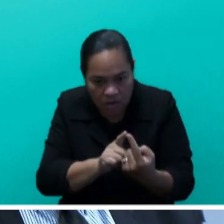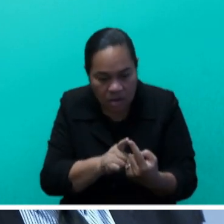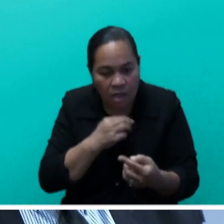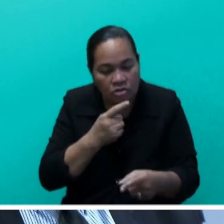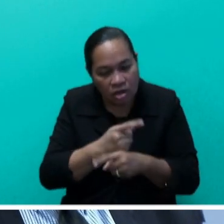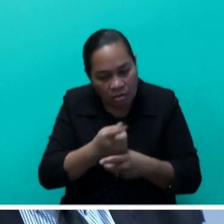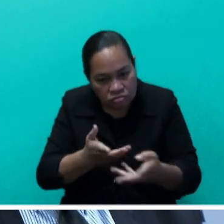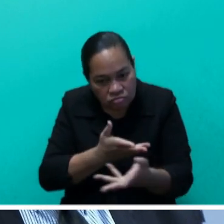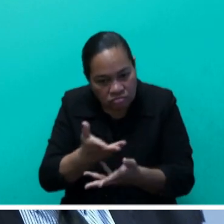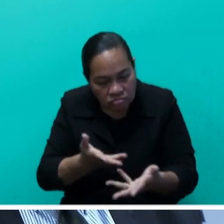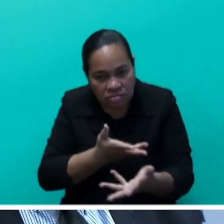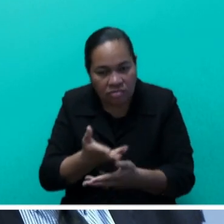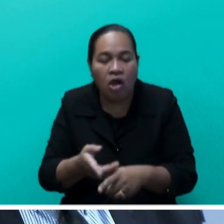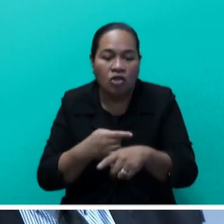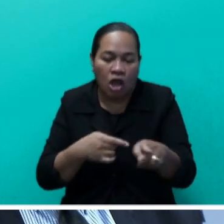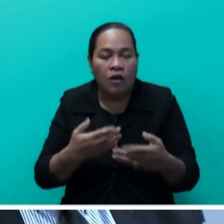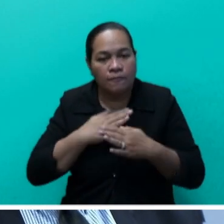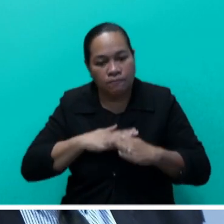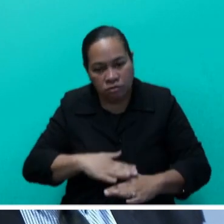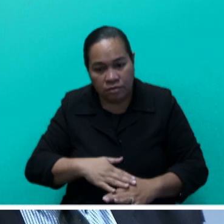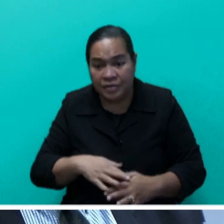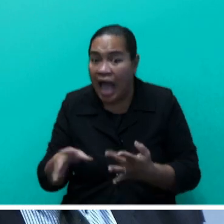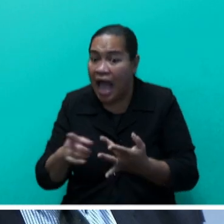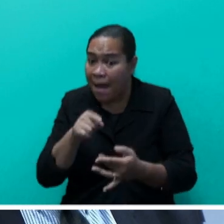heeded. On other players' comments,